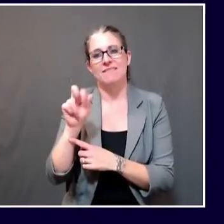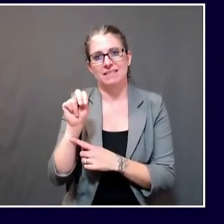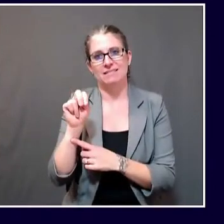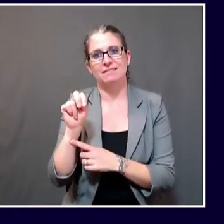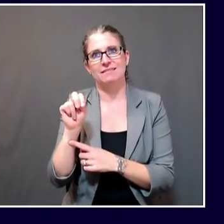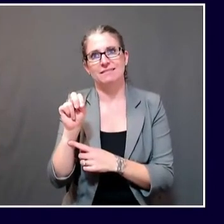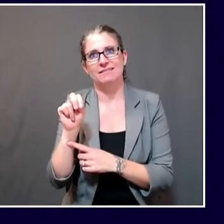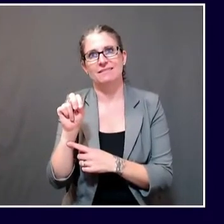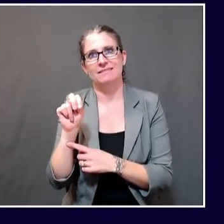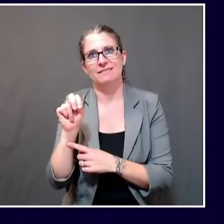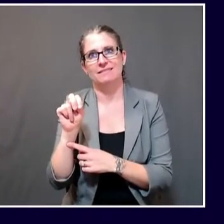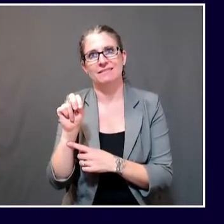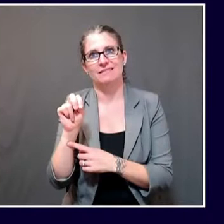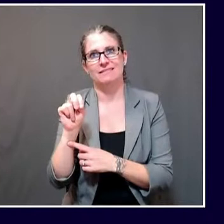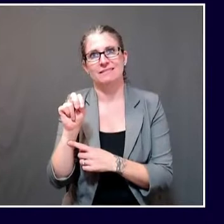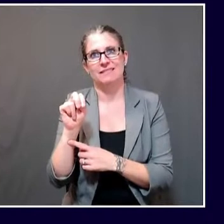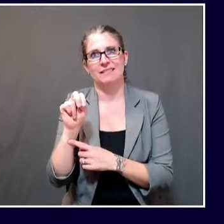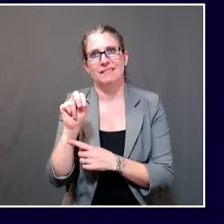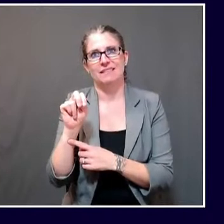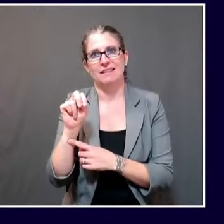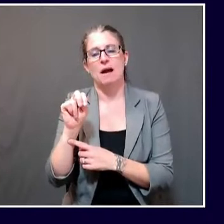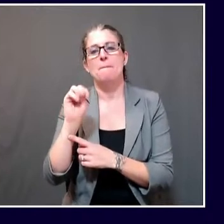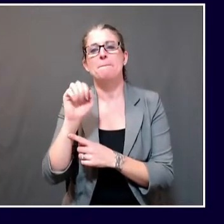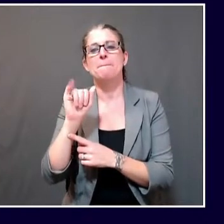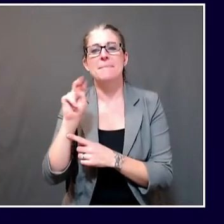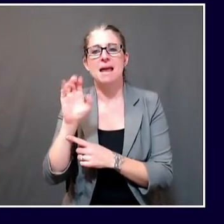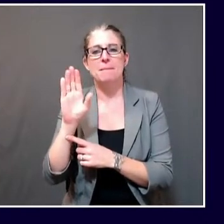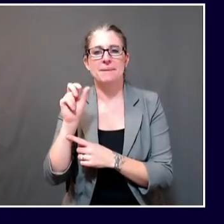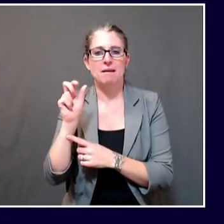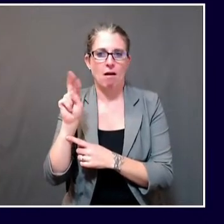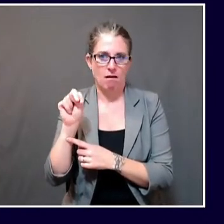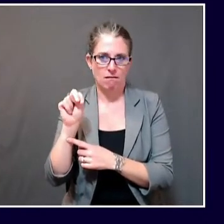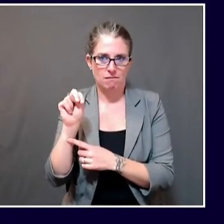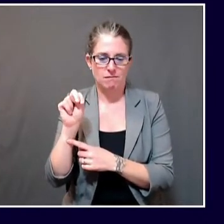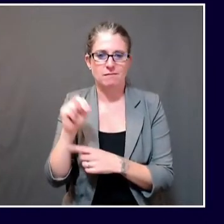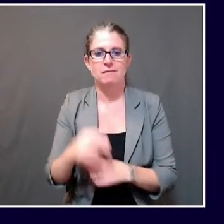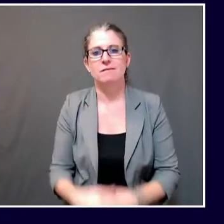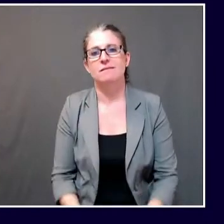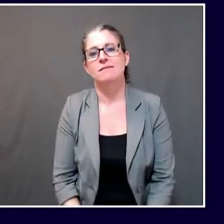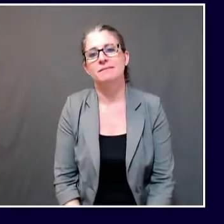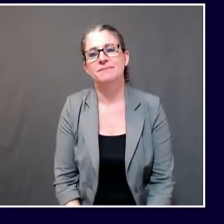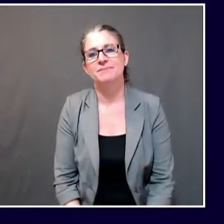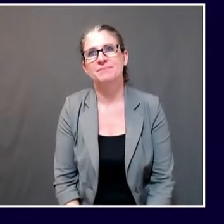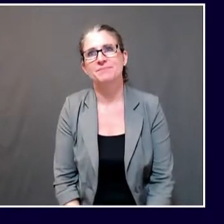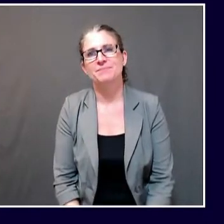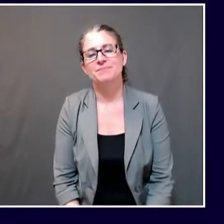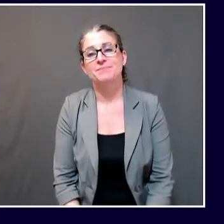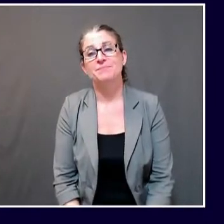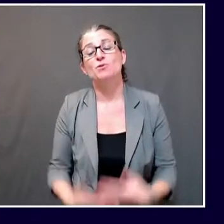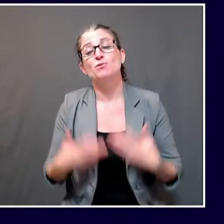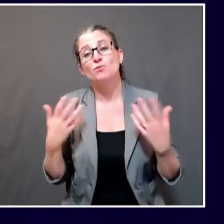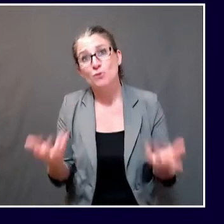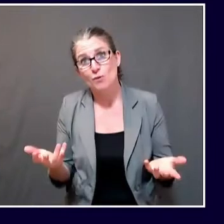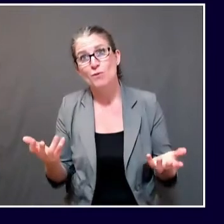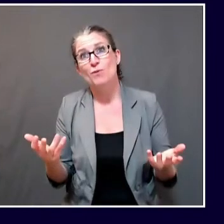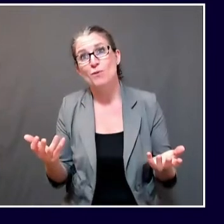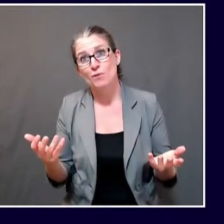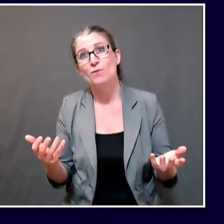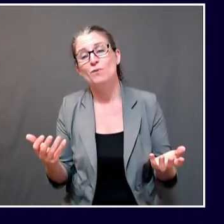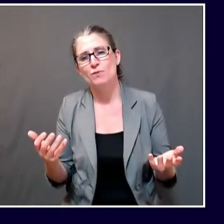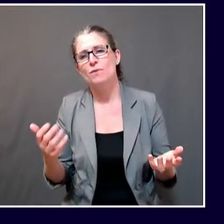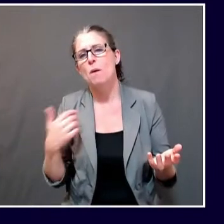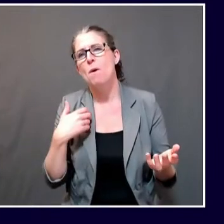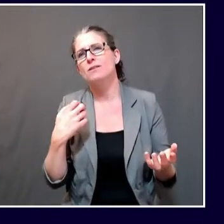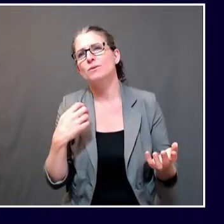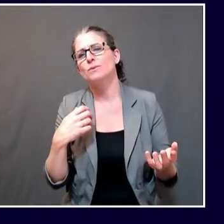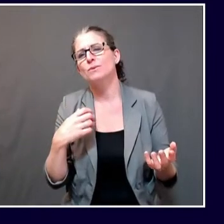intimidation, are you concerned that this activity might occur in Maine? Or is your office aware of any groups planning that type